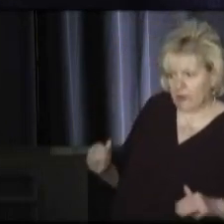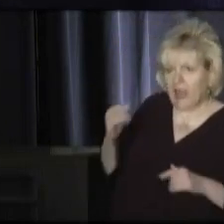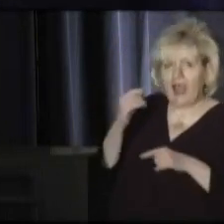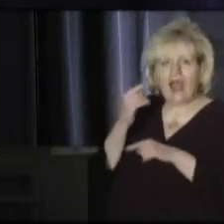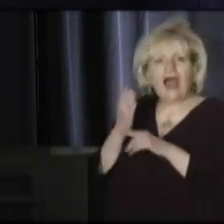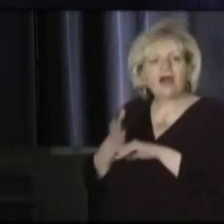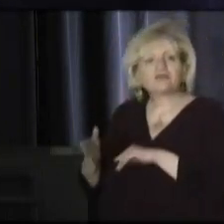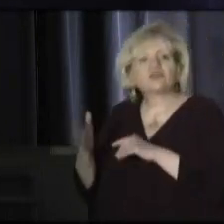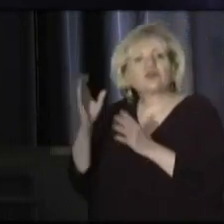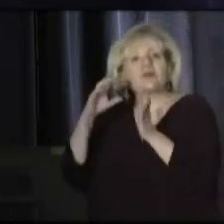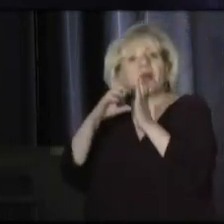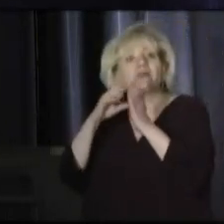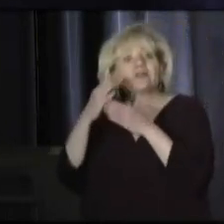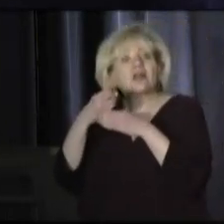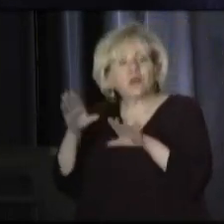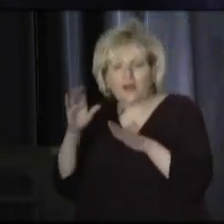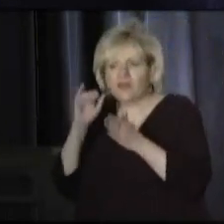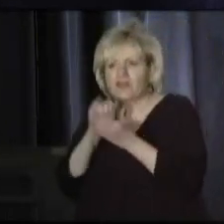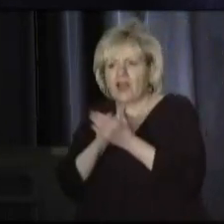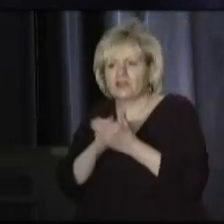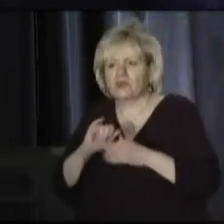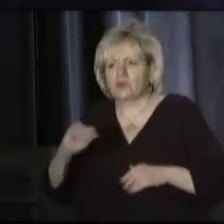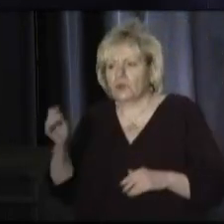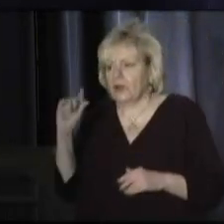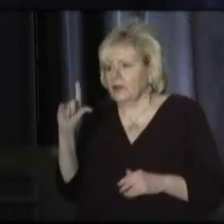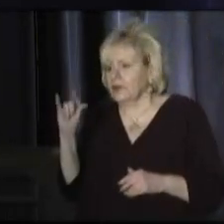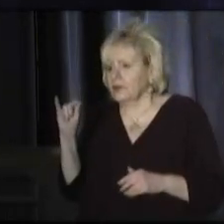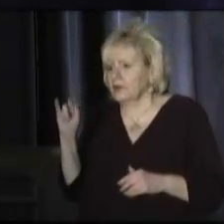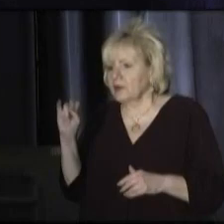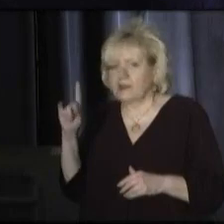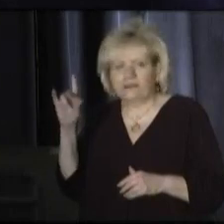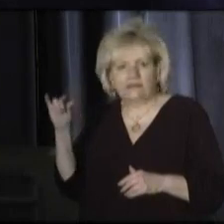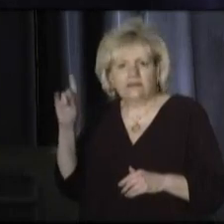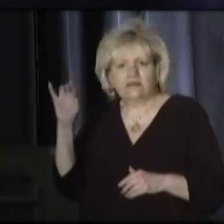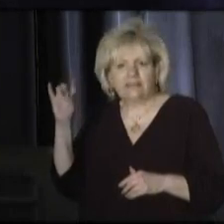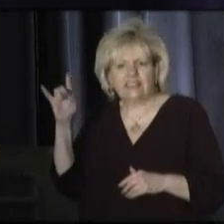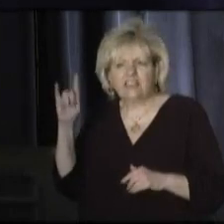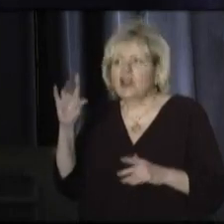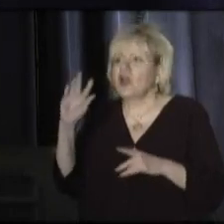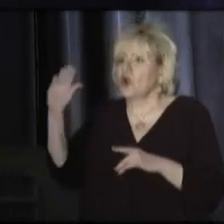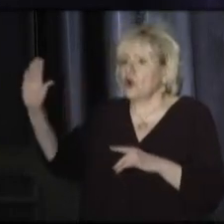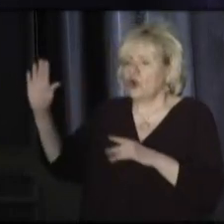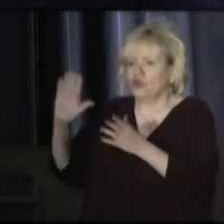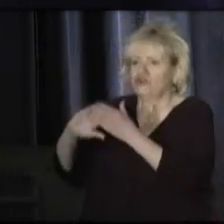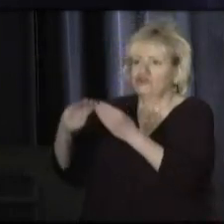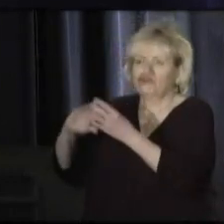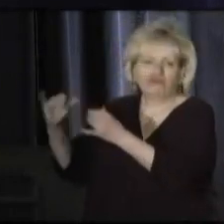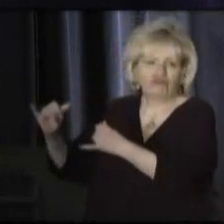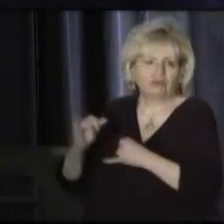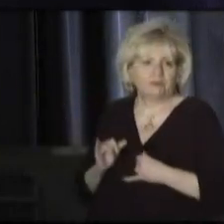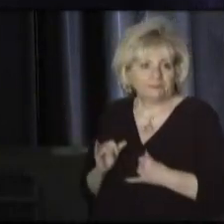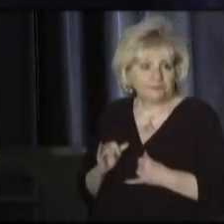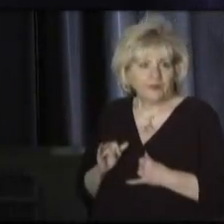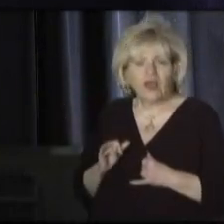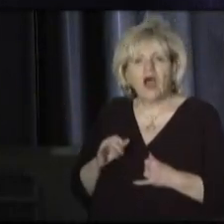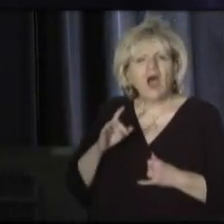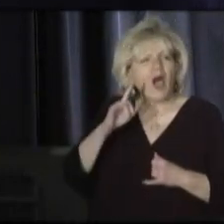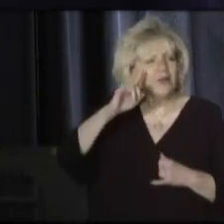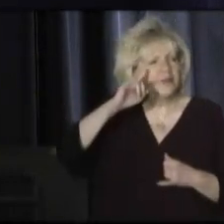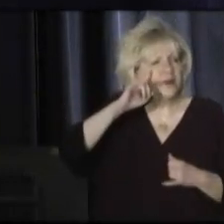needed the world to see that white, beautiful women could suffer monumentally, excruciatingly so, and still hold on, keep it